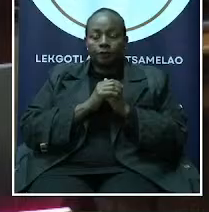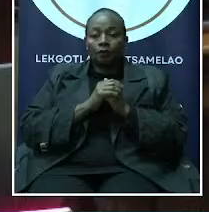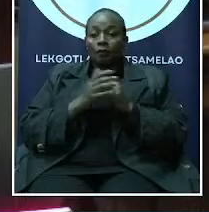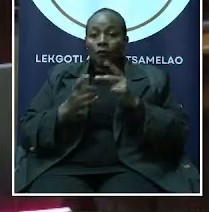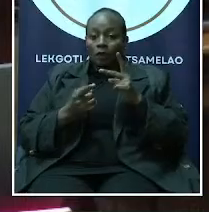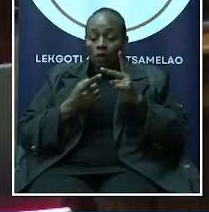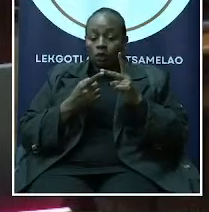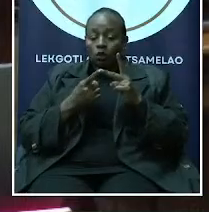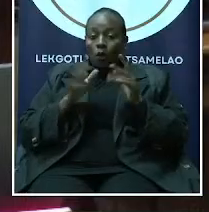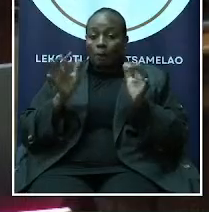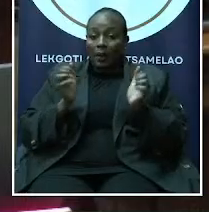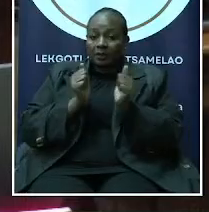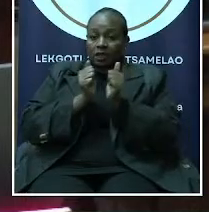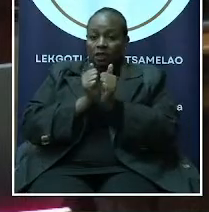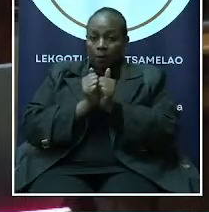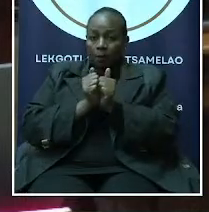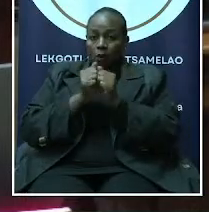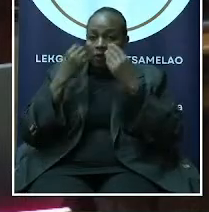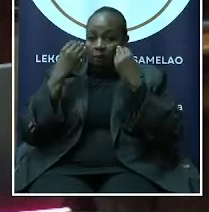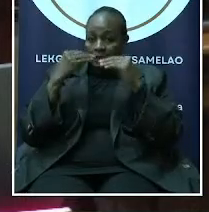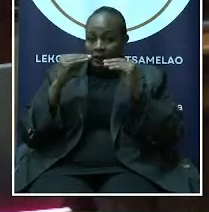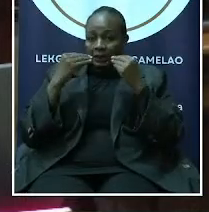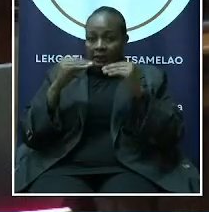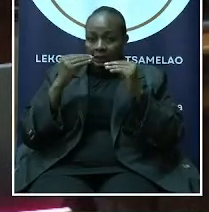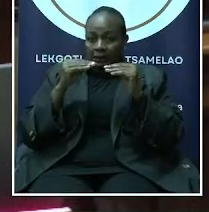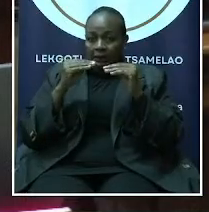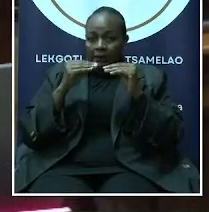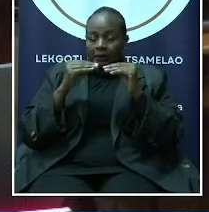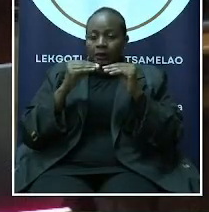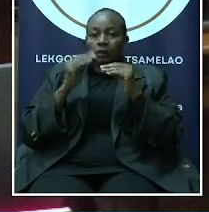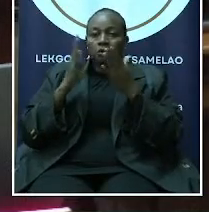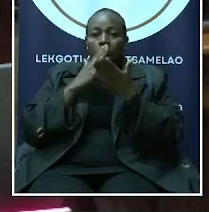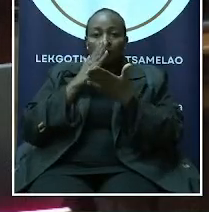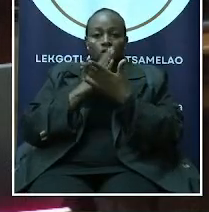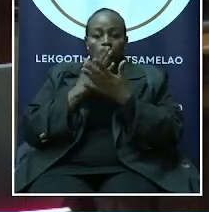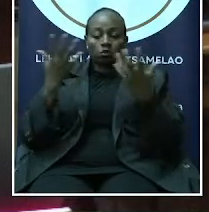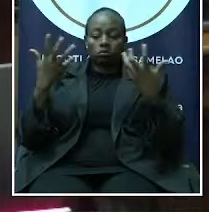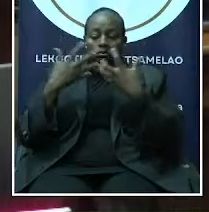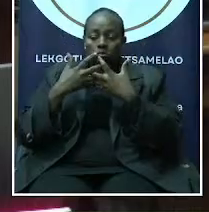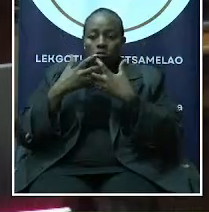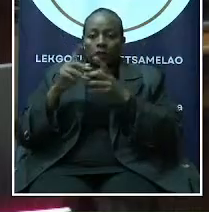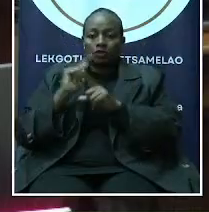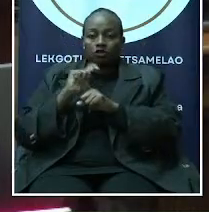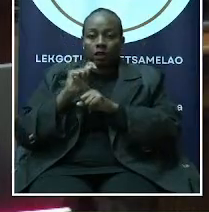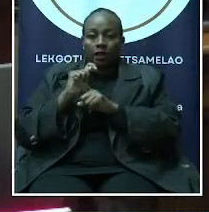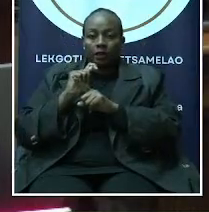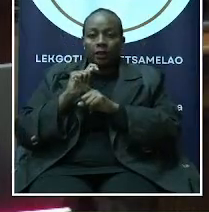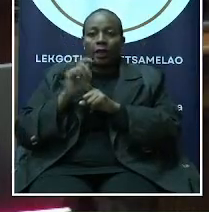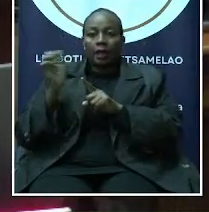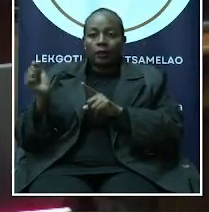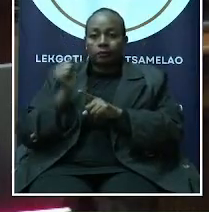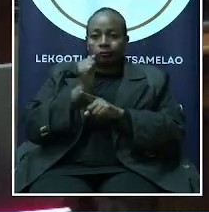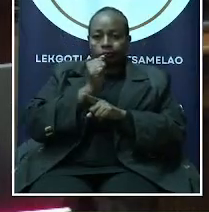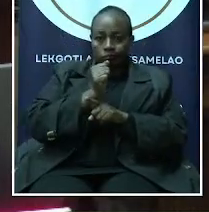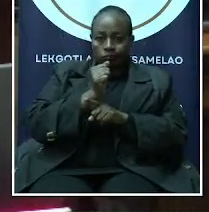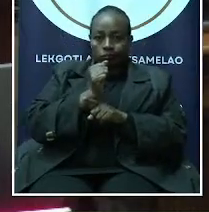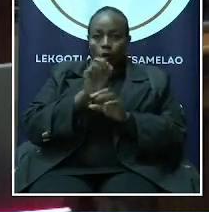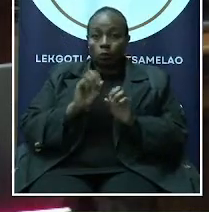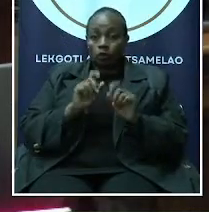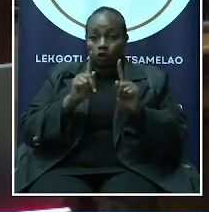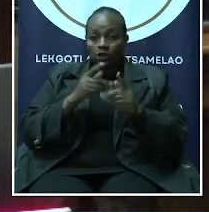Secondly, partnerships with businesses will be used to match with relevant training and employment opportunities.